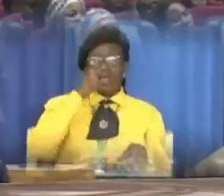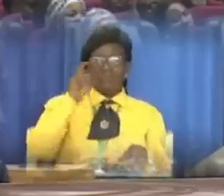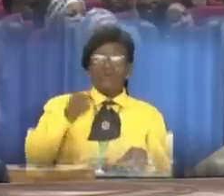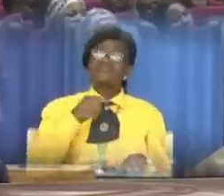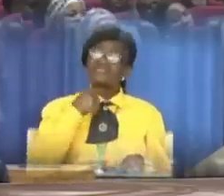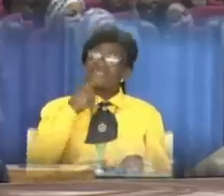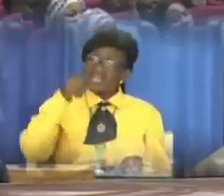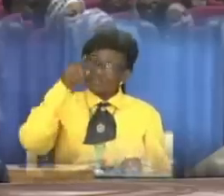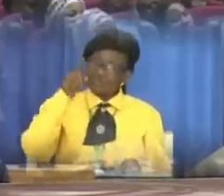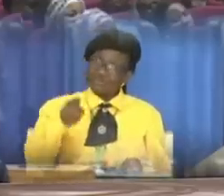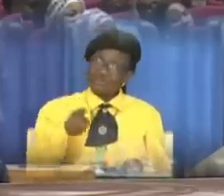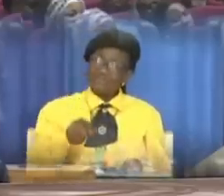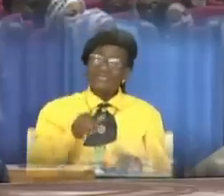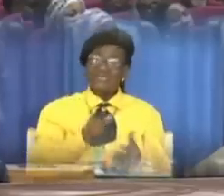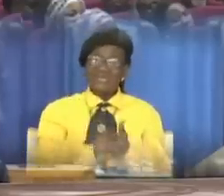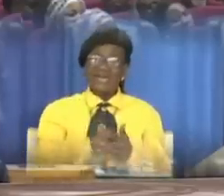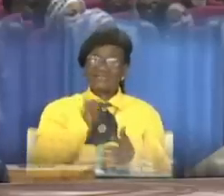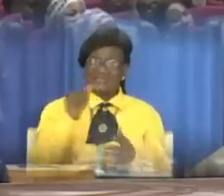requirement.